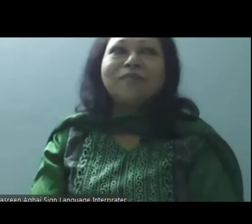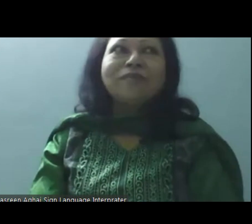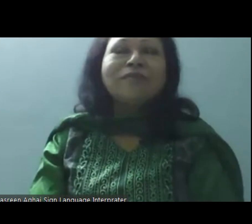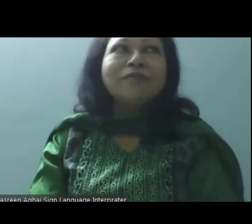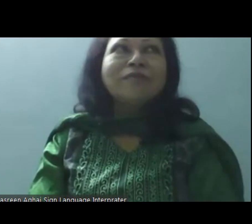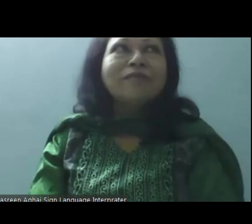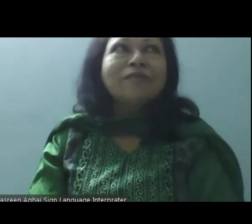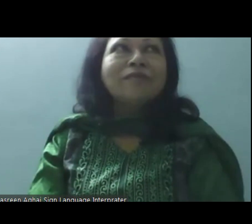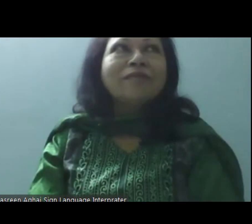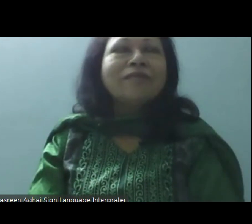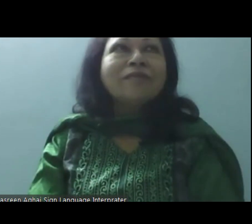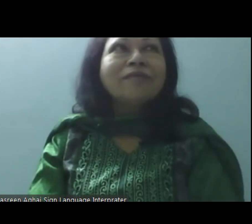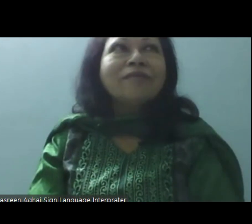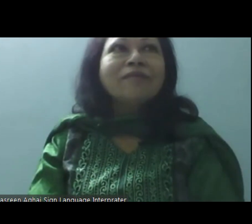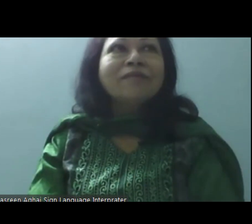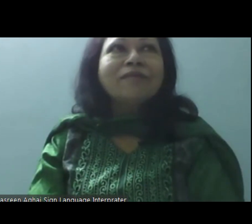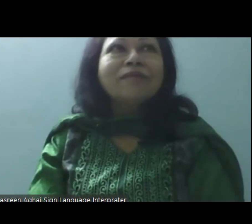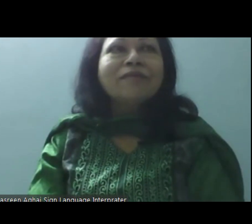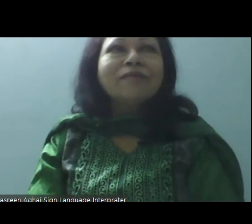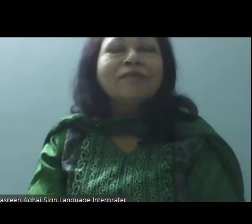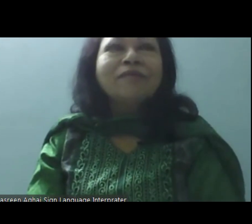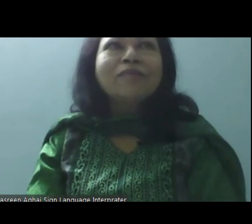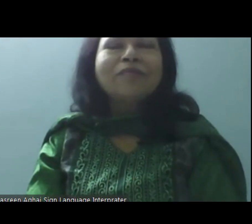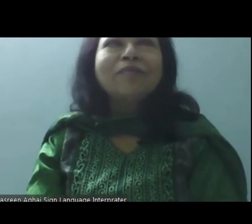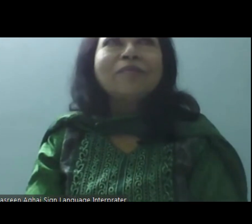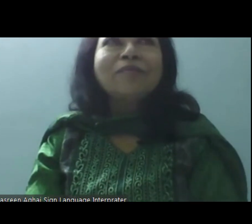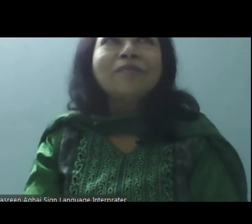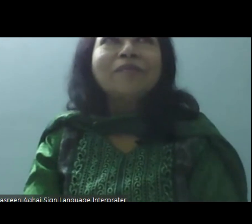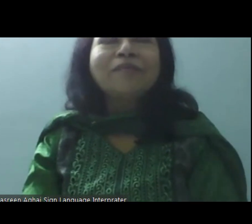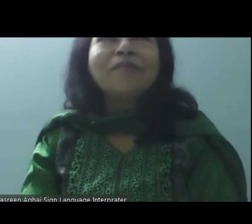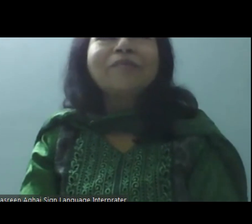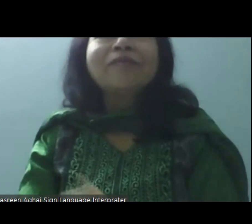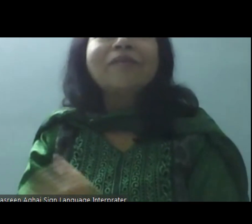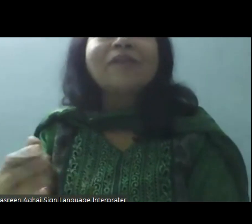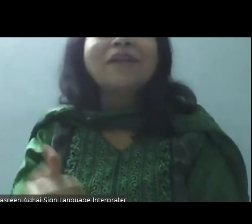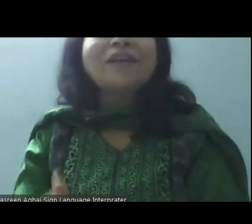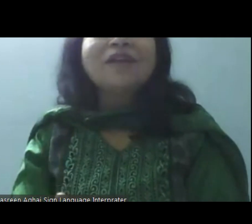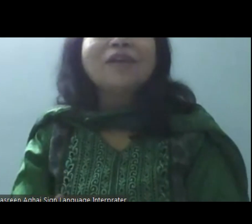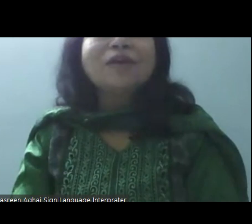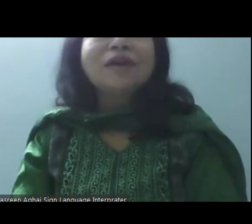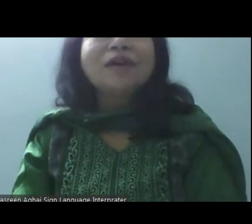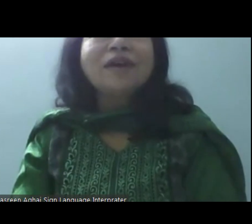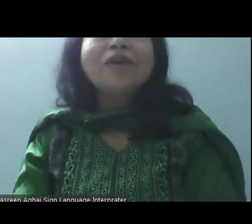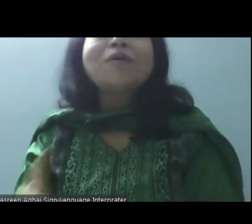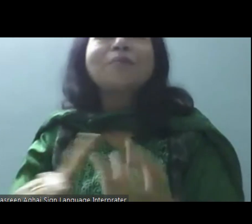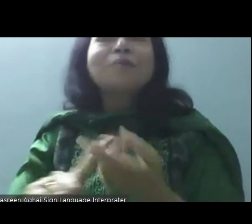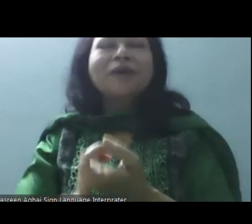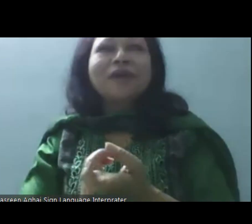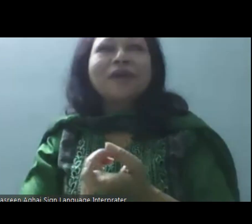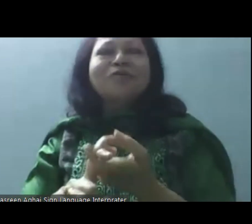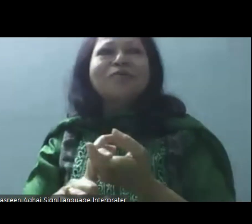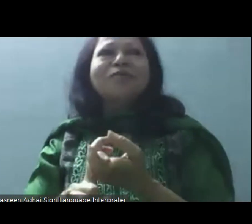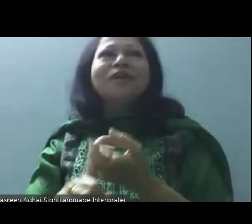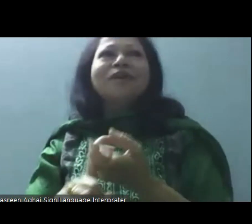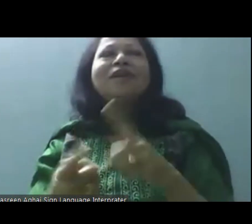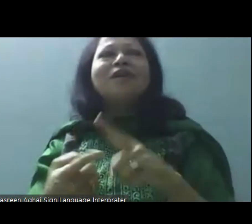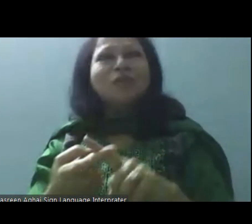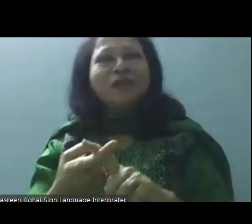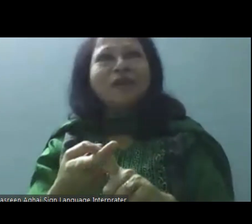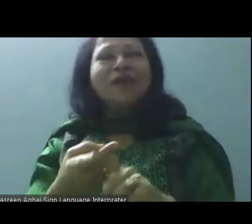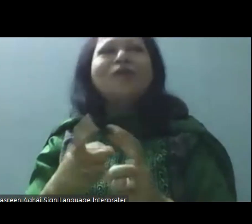some things which I shared with my friends